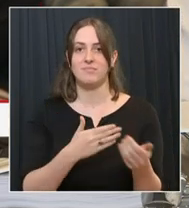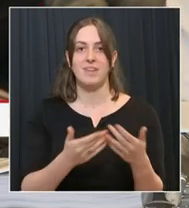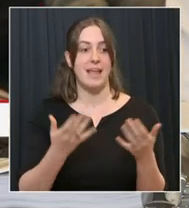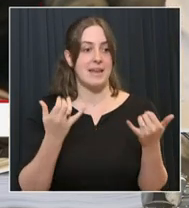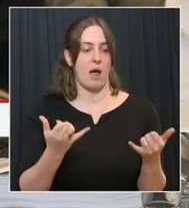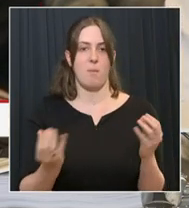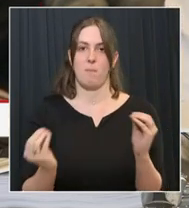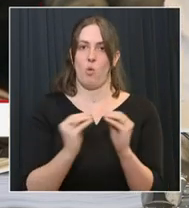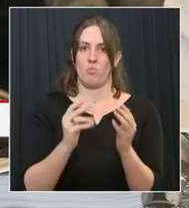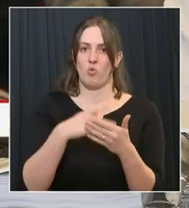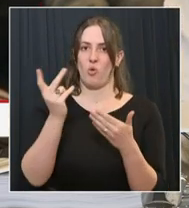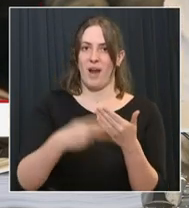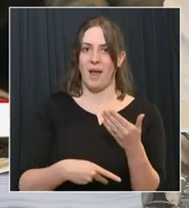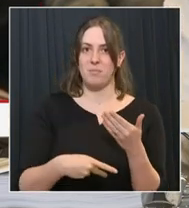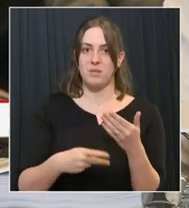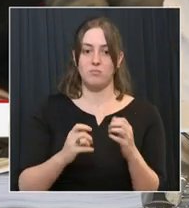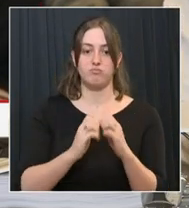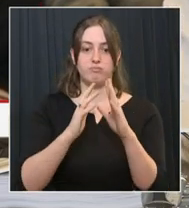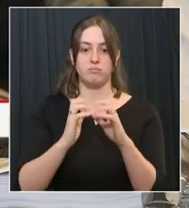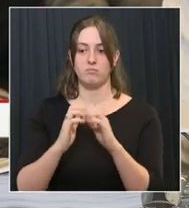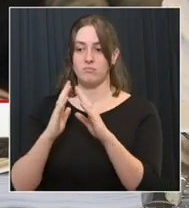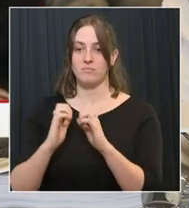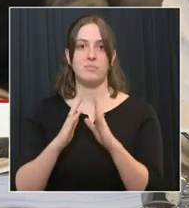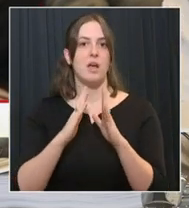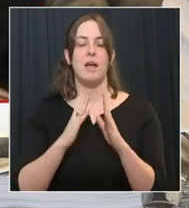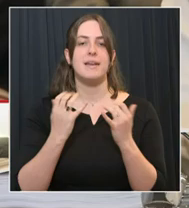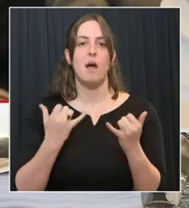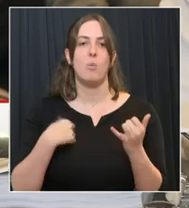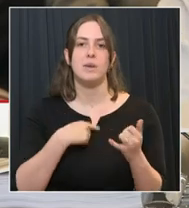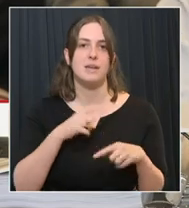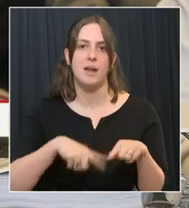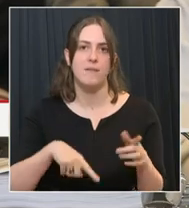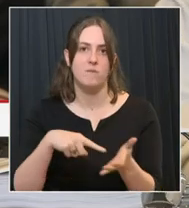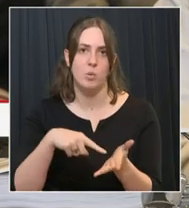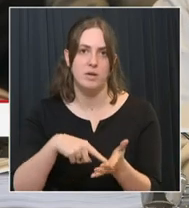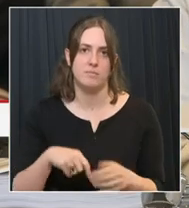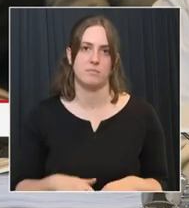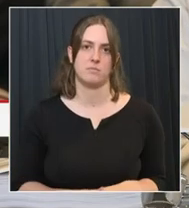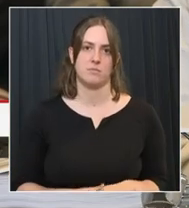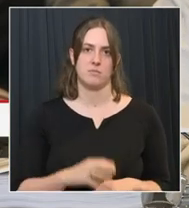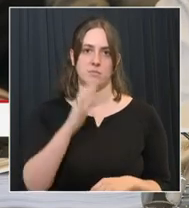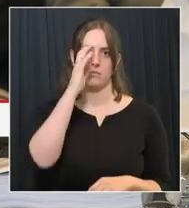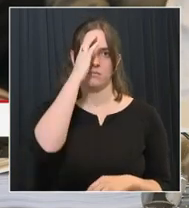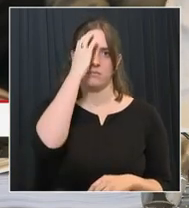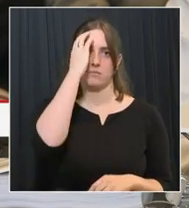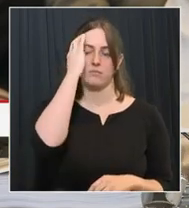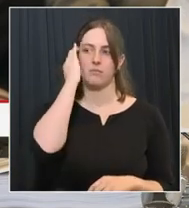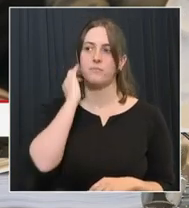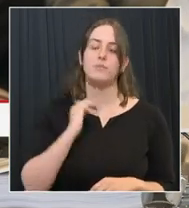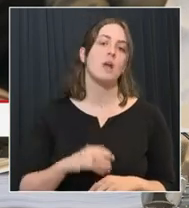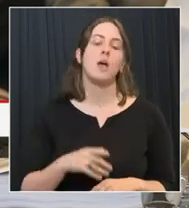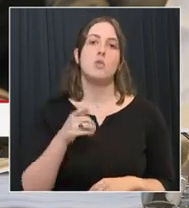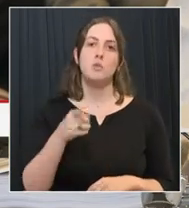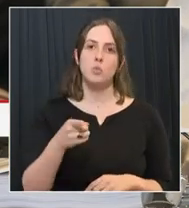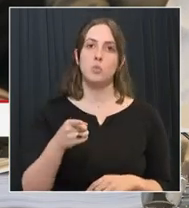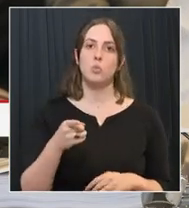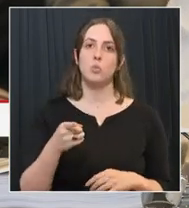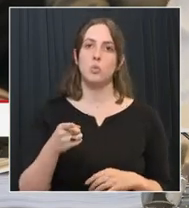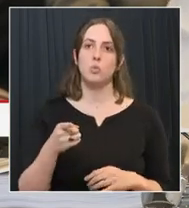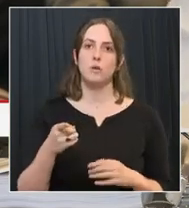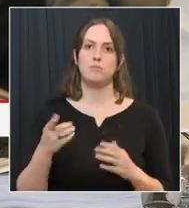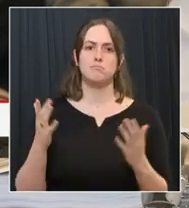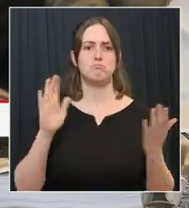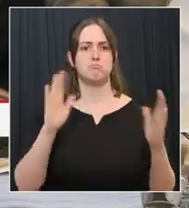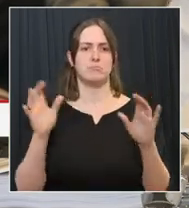afford. And that you conflate, and what I would say to anybody who conflates